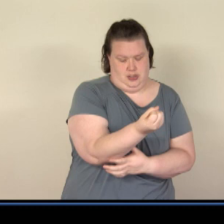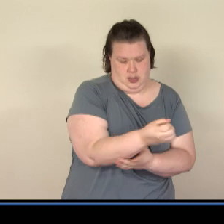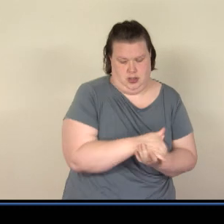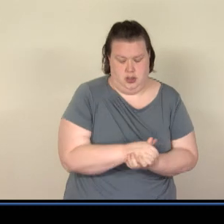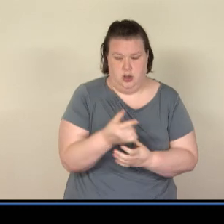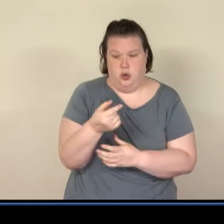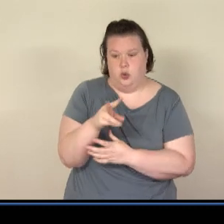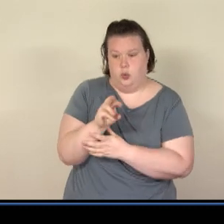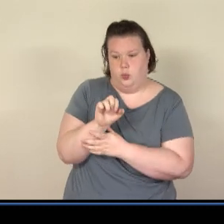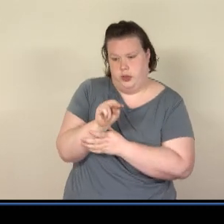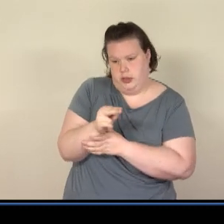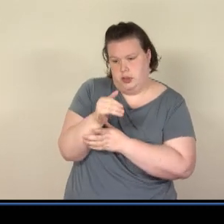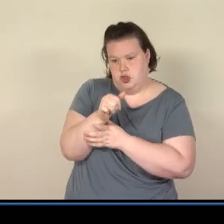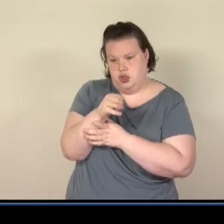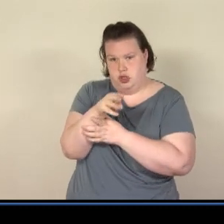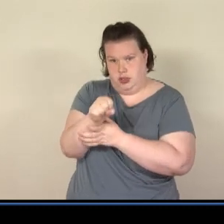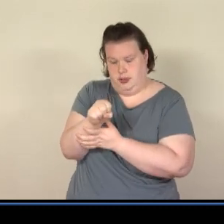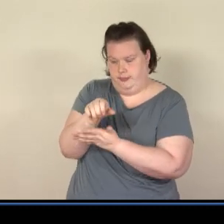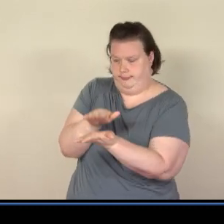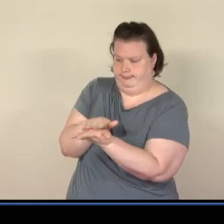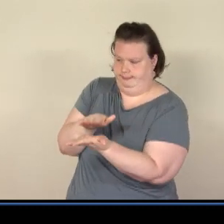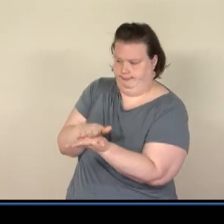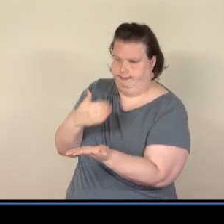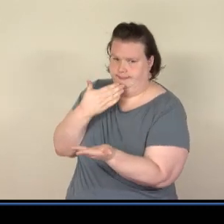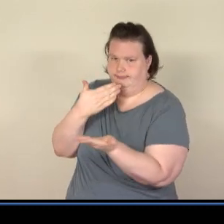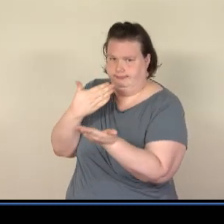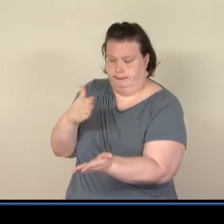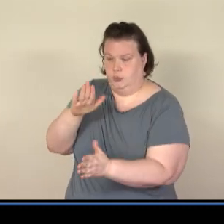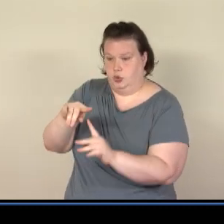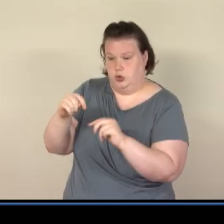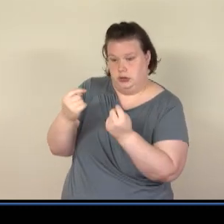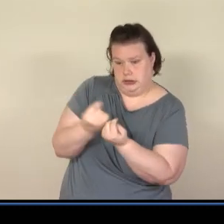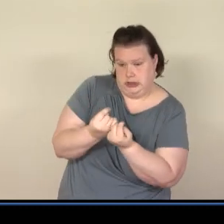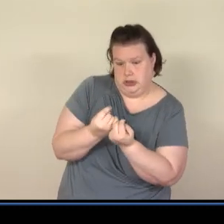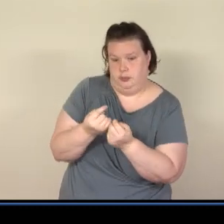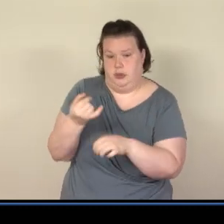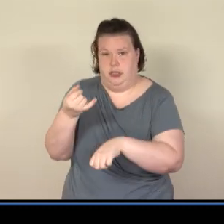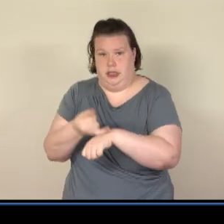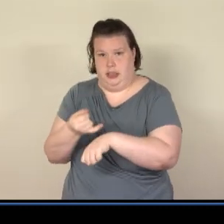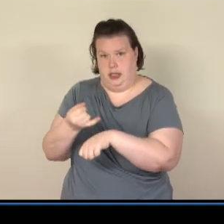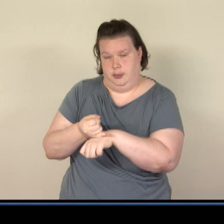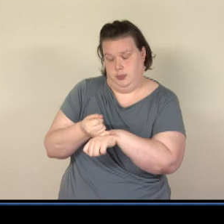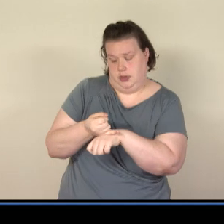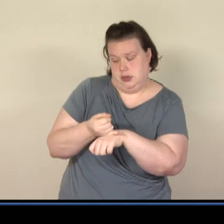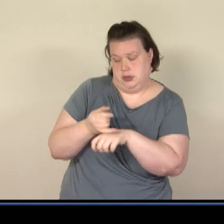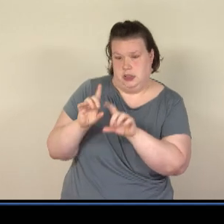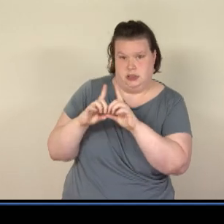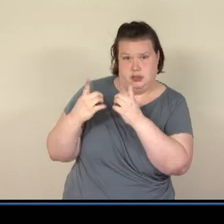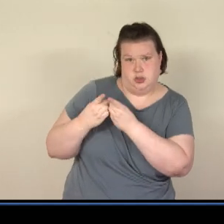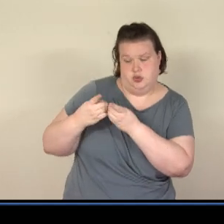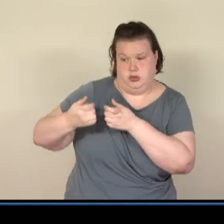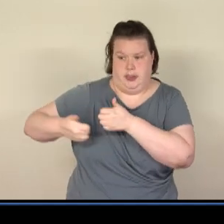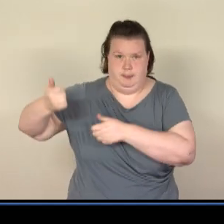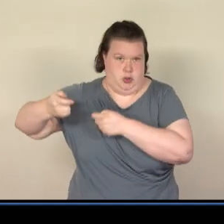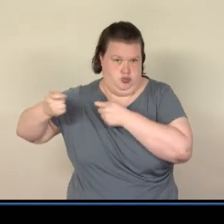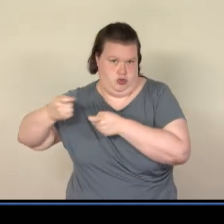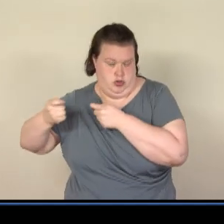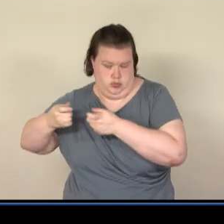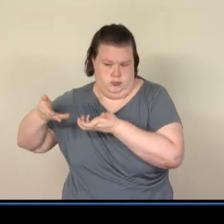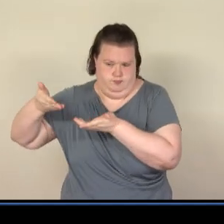her team, and all of the campus and district administrators who worked the event. There were a lot of people out there making that